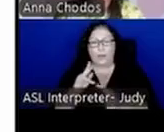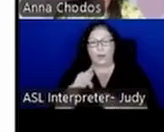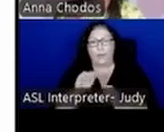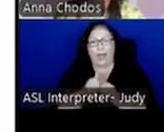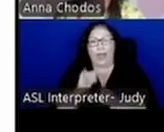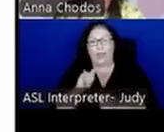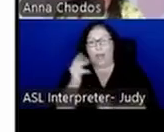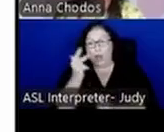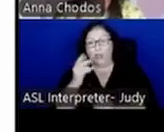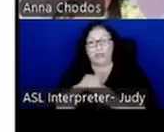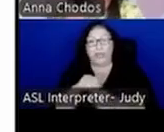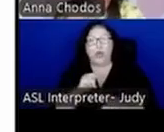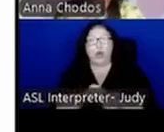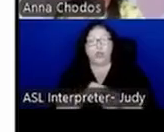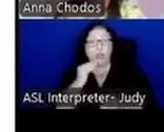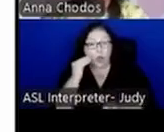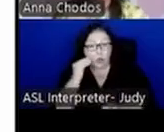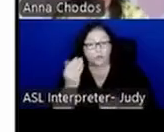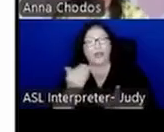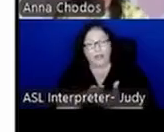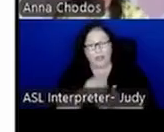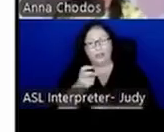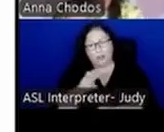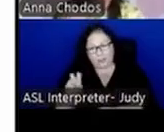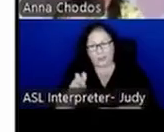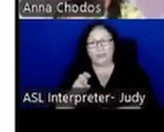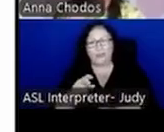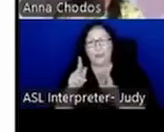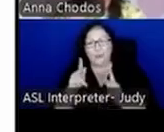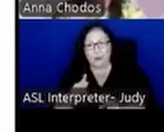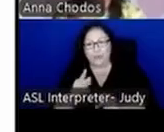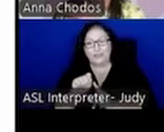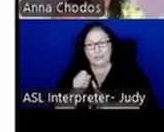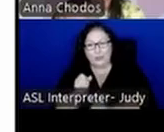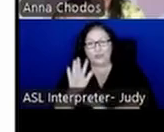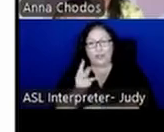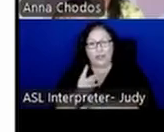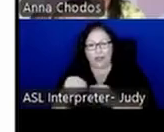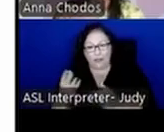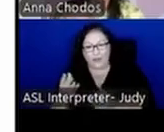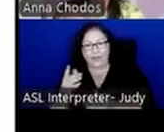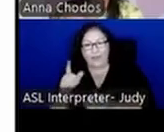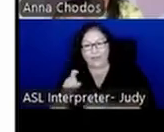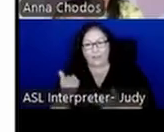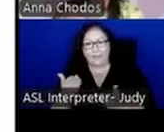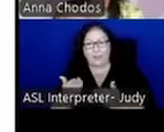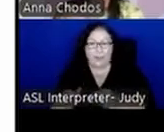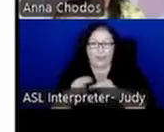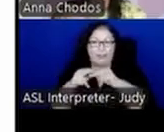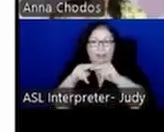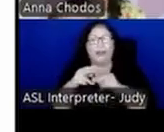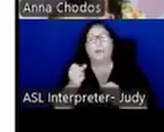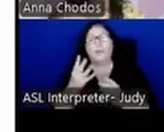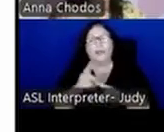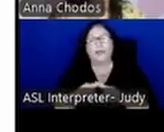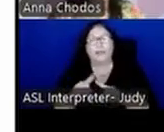again, transitions, the person's situation, their caregiving needs may be escalating, just, many different considerations. So we really wanted to